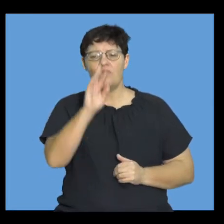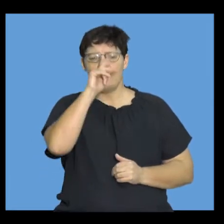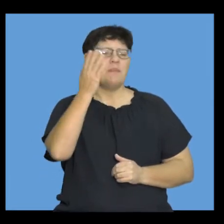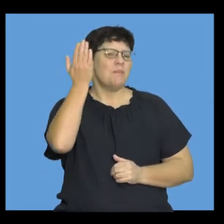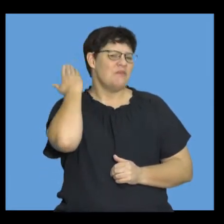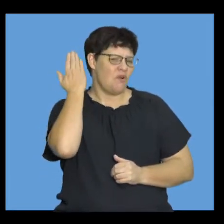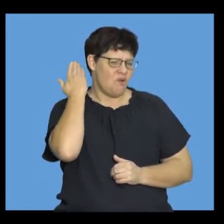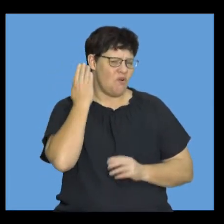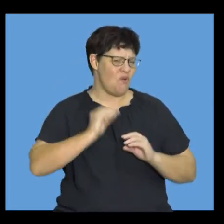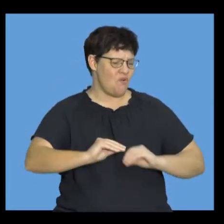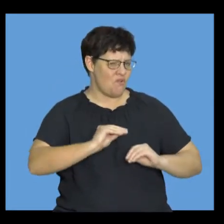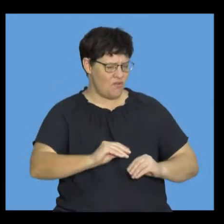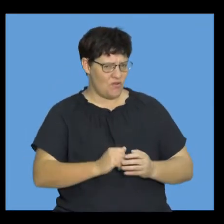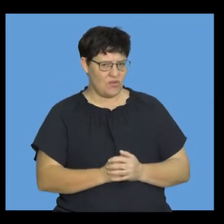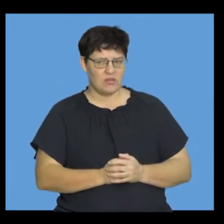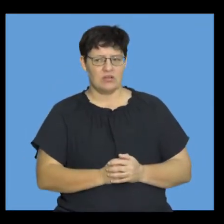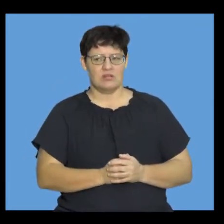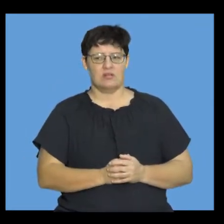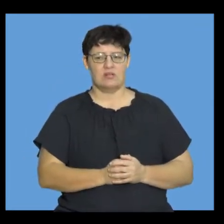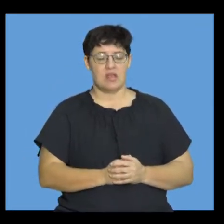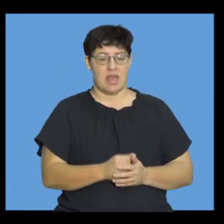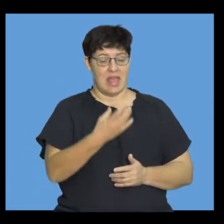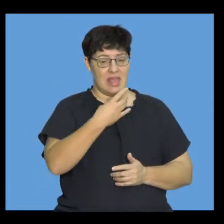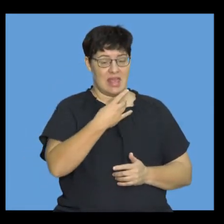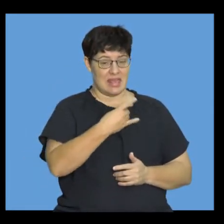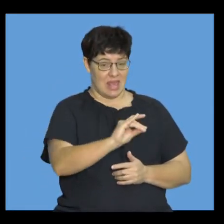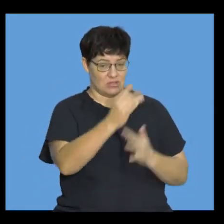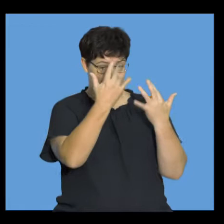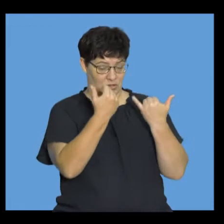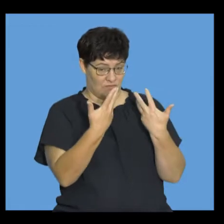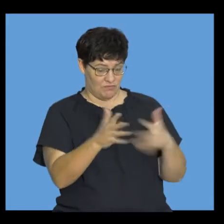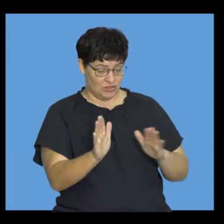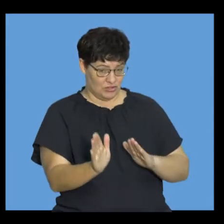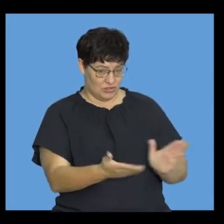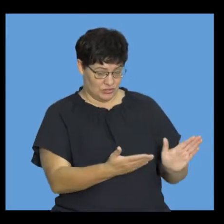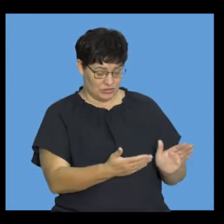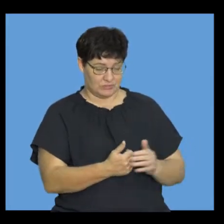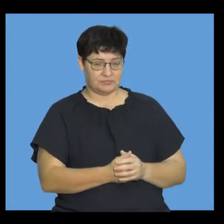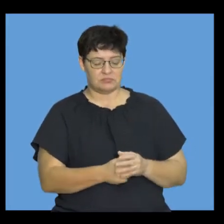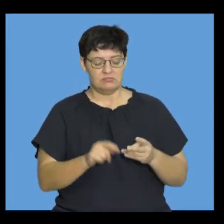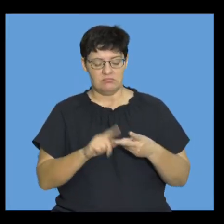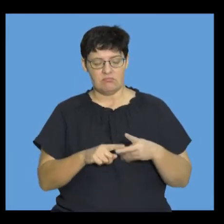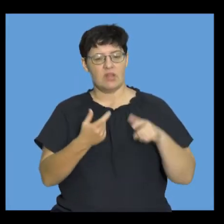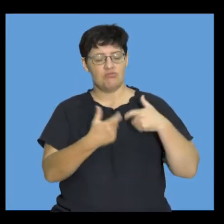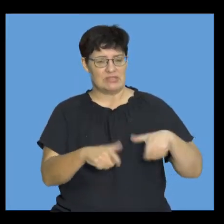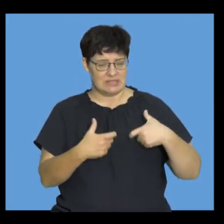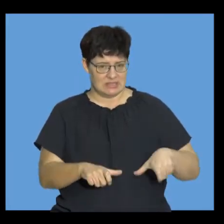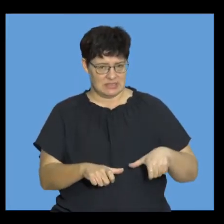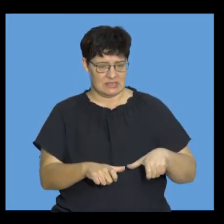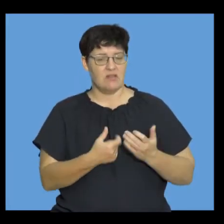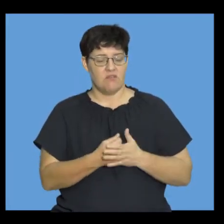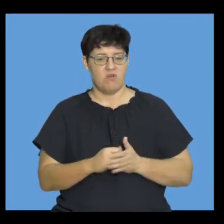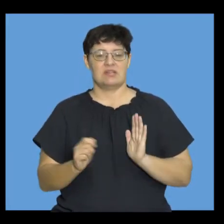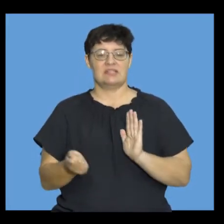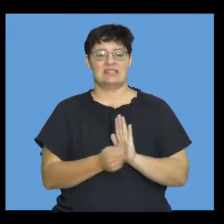our previous lesson, we did the cash budget, right? We sorted out the receipts in terms of the cash